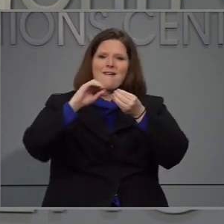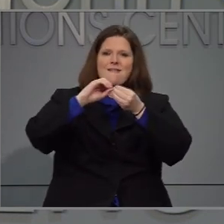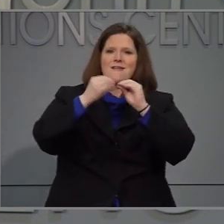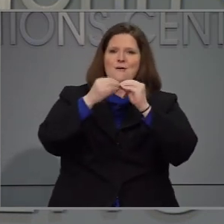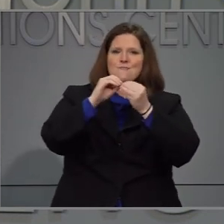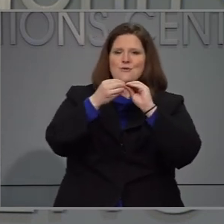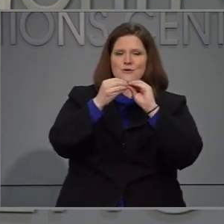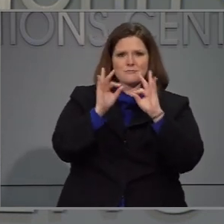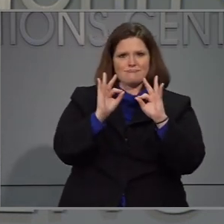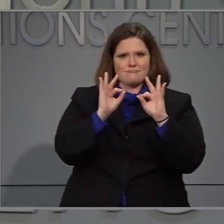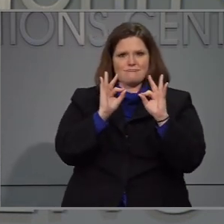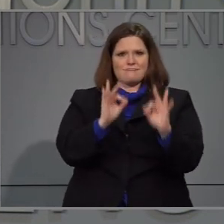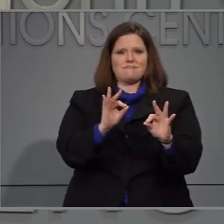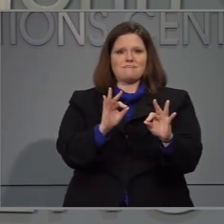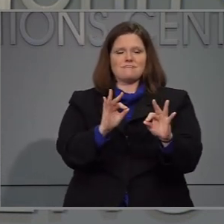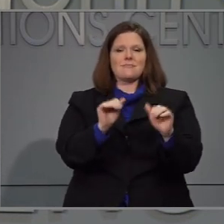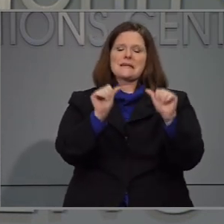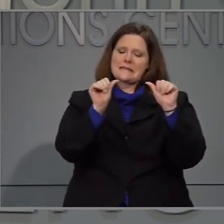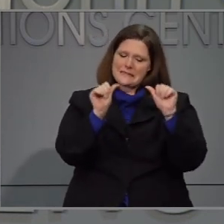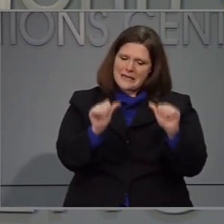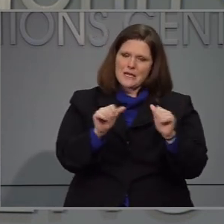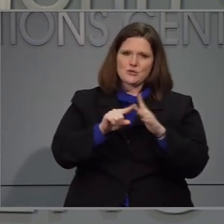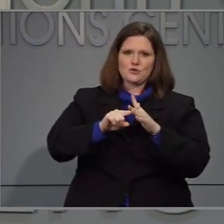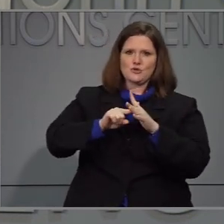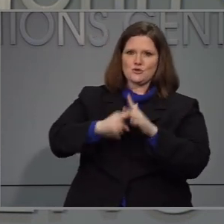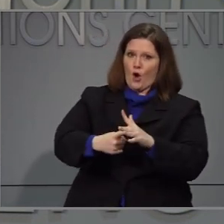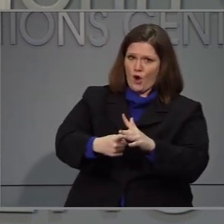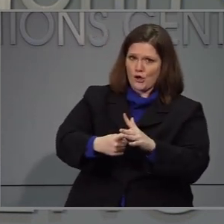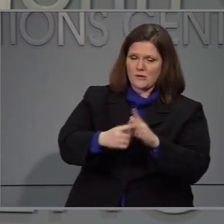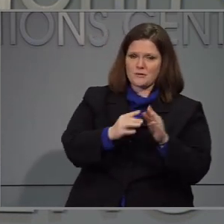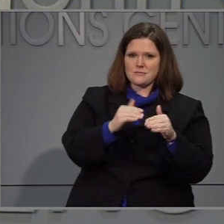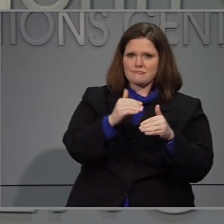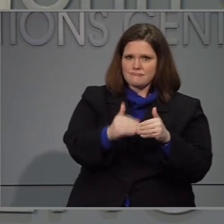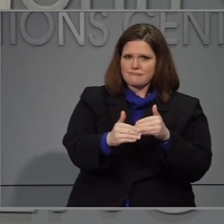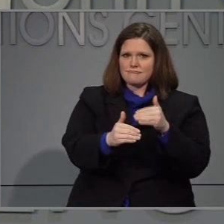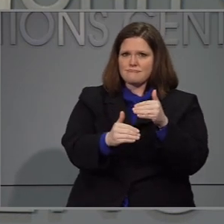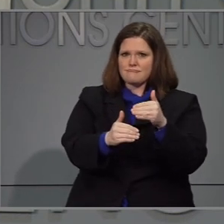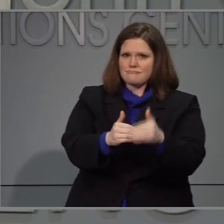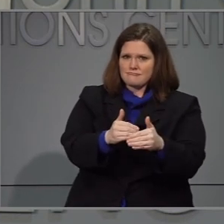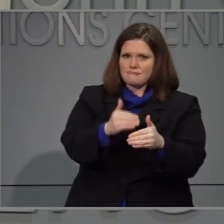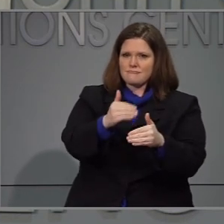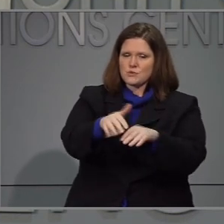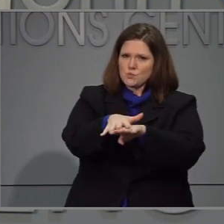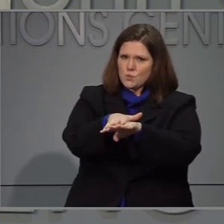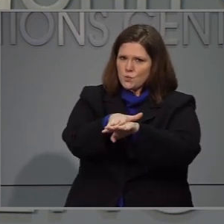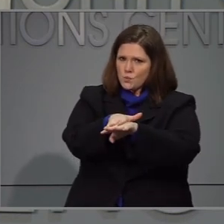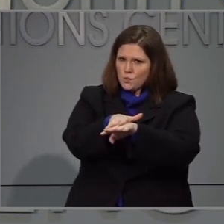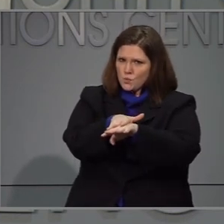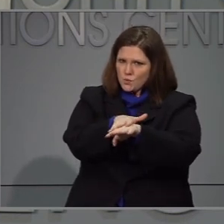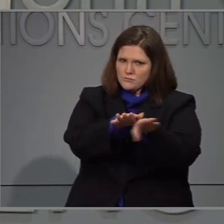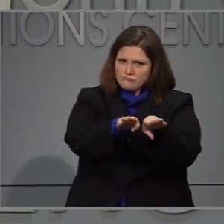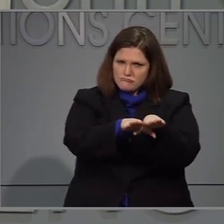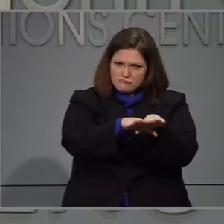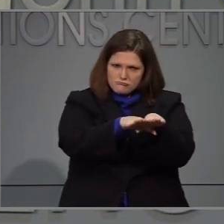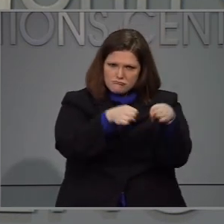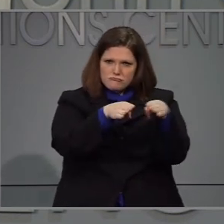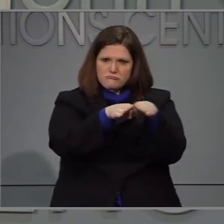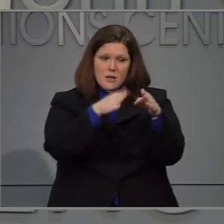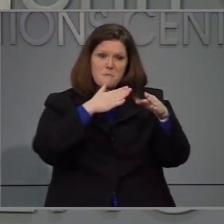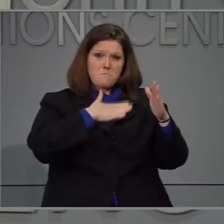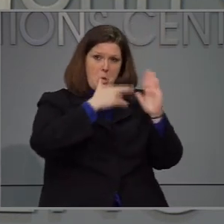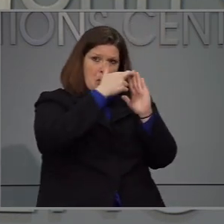right so that we can move into the first phase and ease the restrictions in